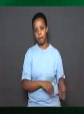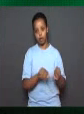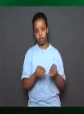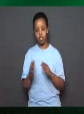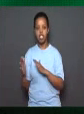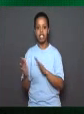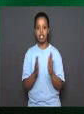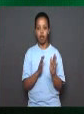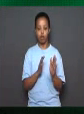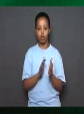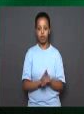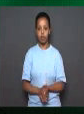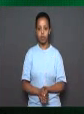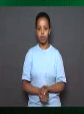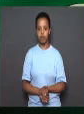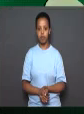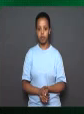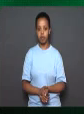Students, let's get ready.